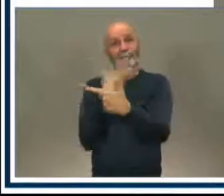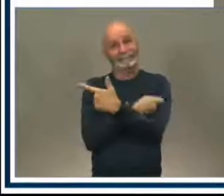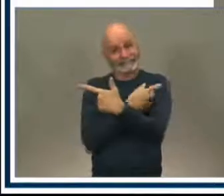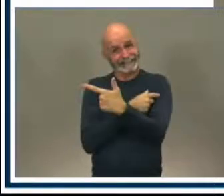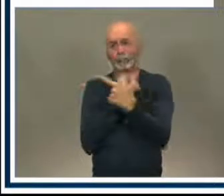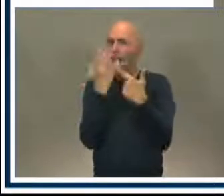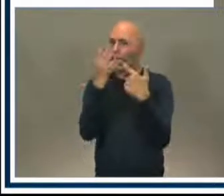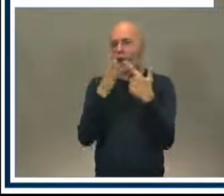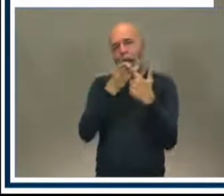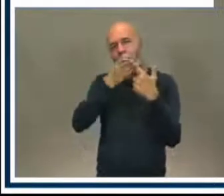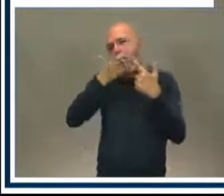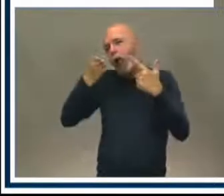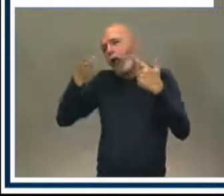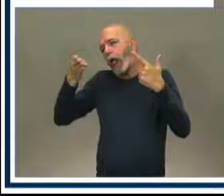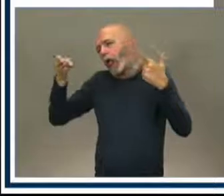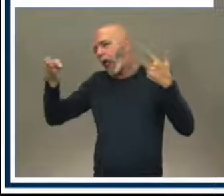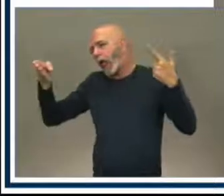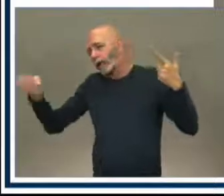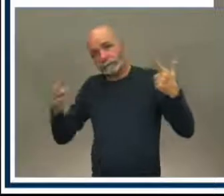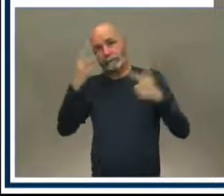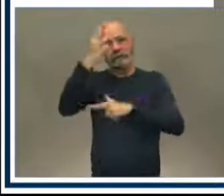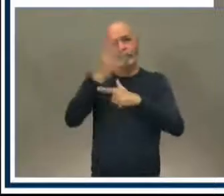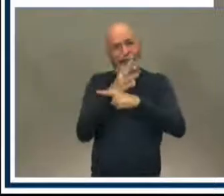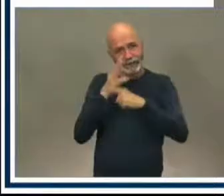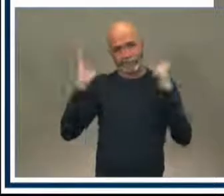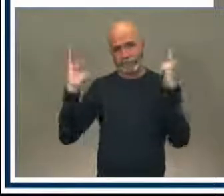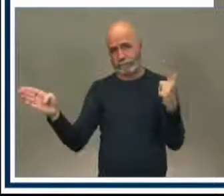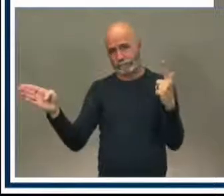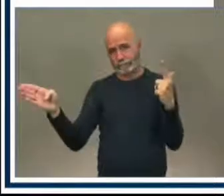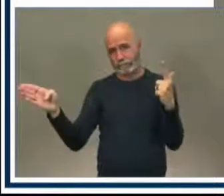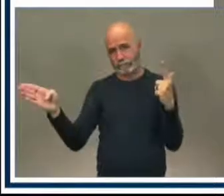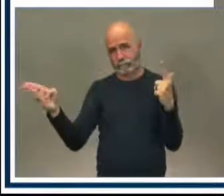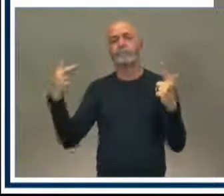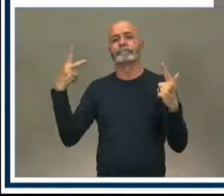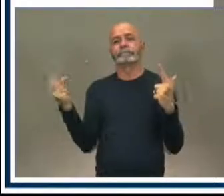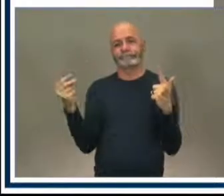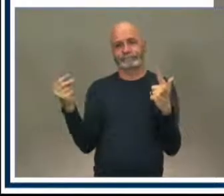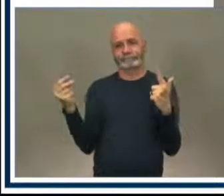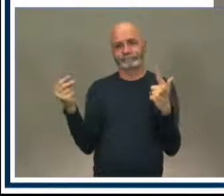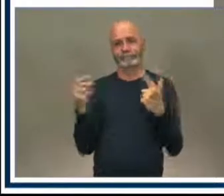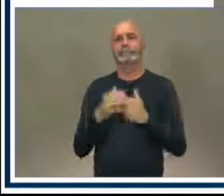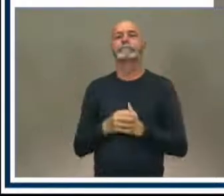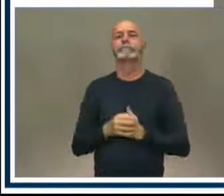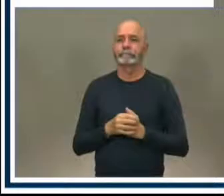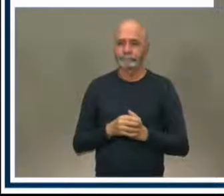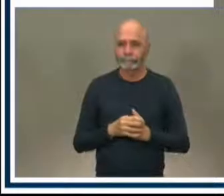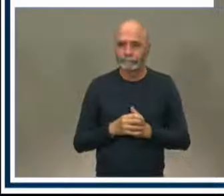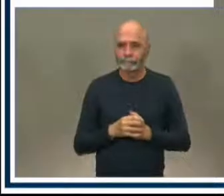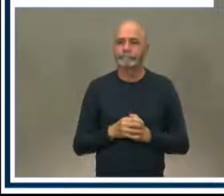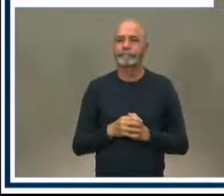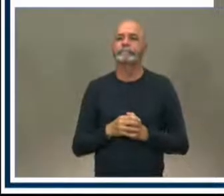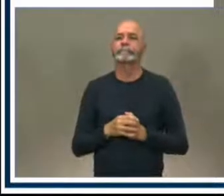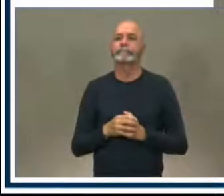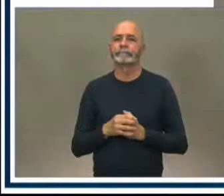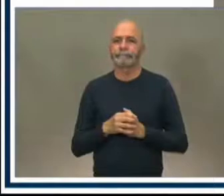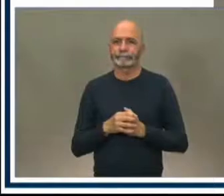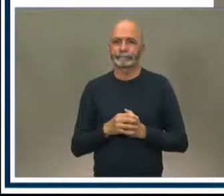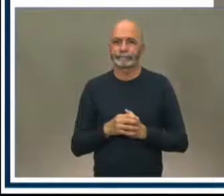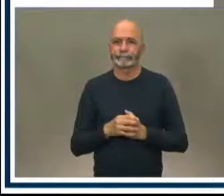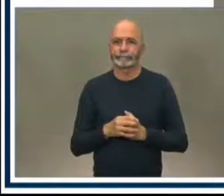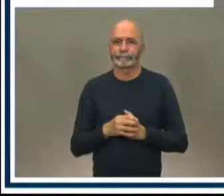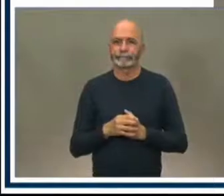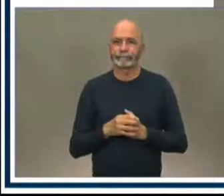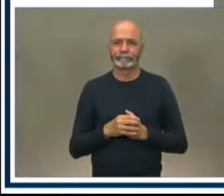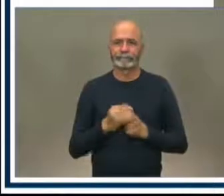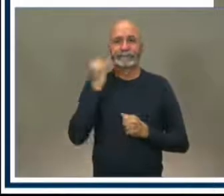dose. And that's important to remember when you soon will get the opportunity to go in and start to schedule your appointment.